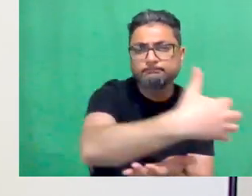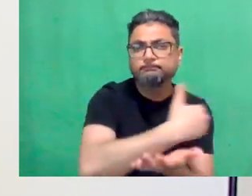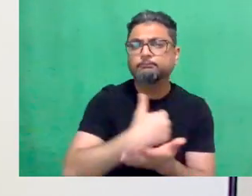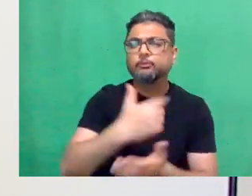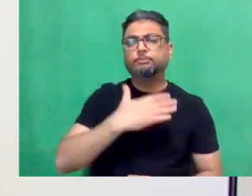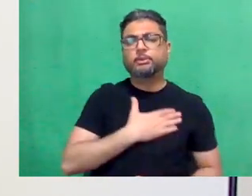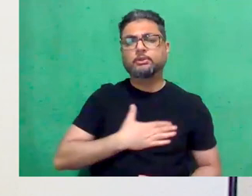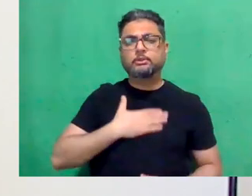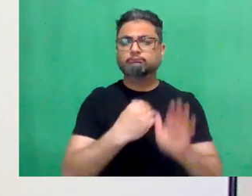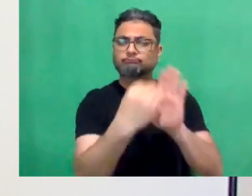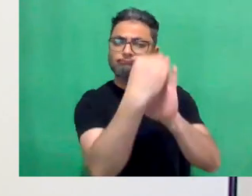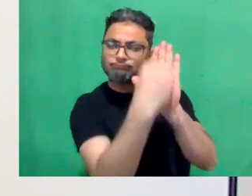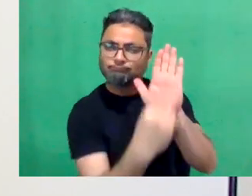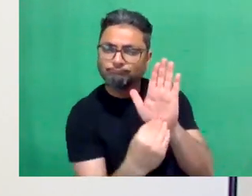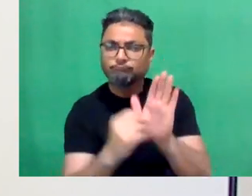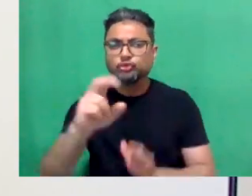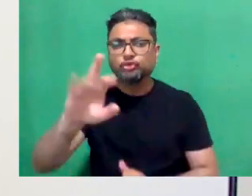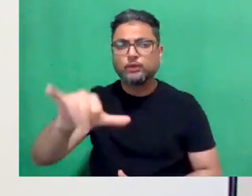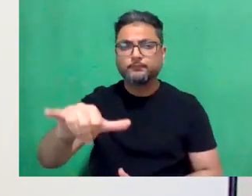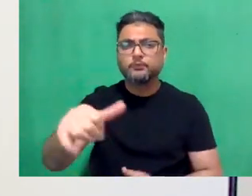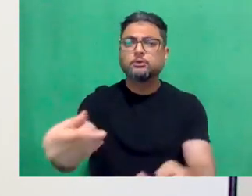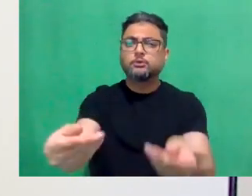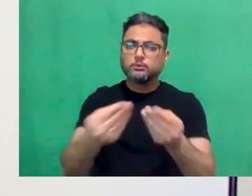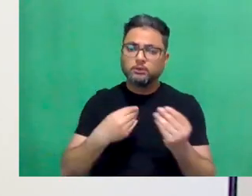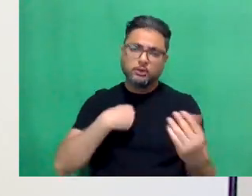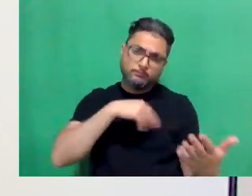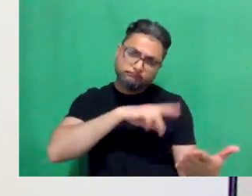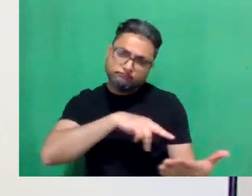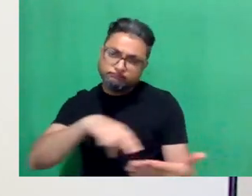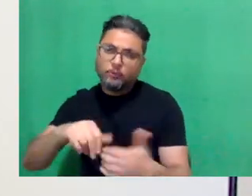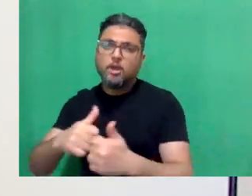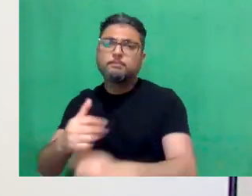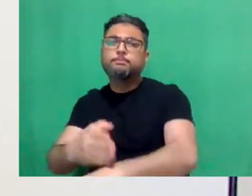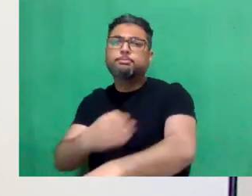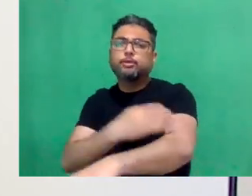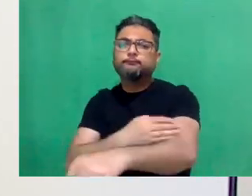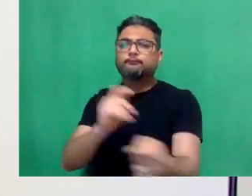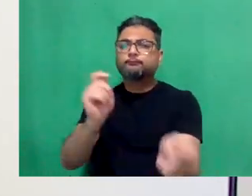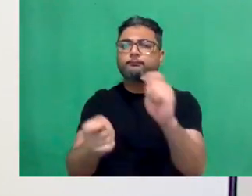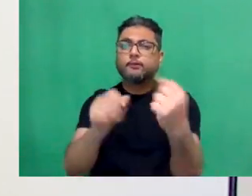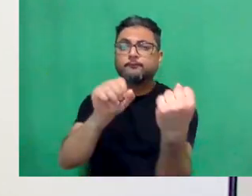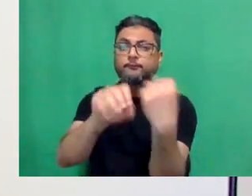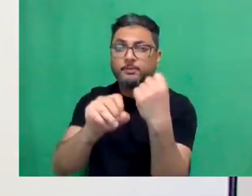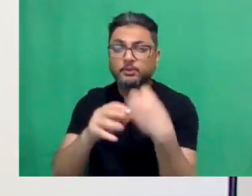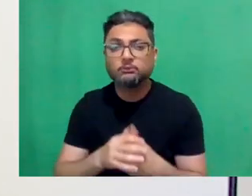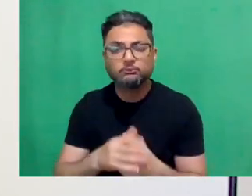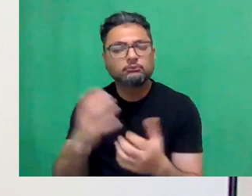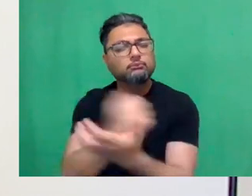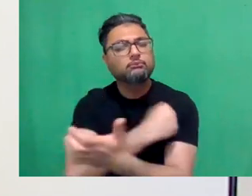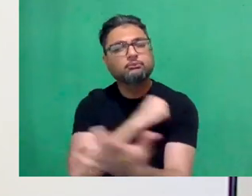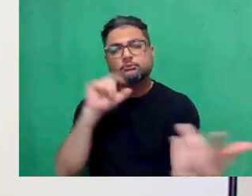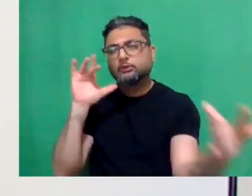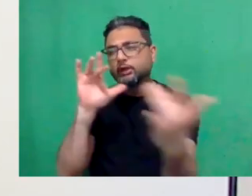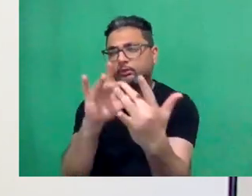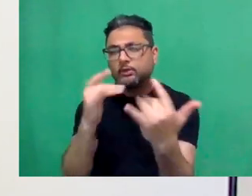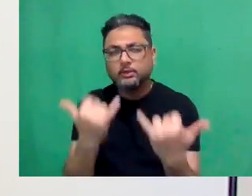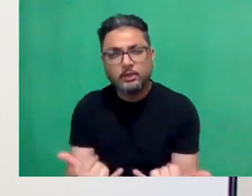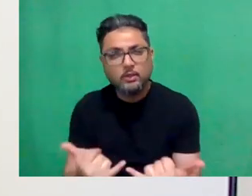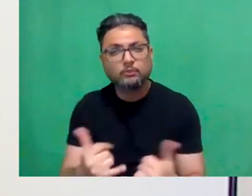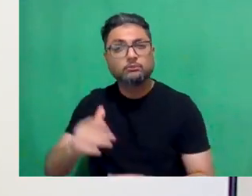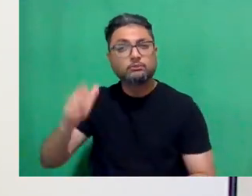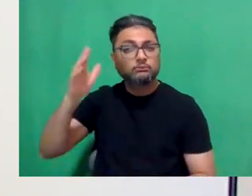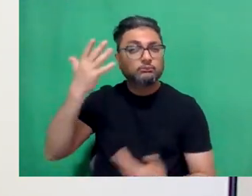thoughts when you receive it. Thank you once again for joining us today. To our speakers,